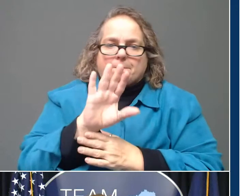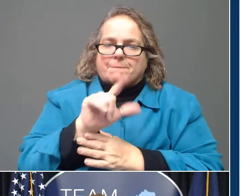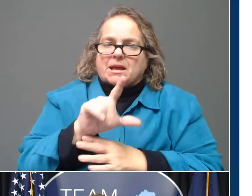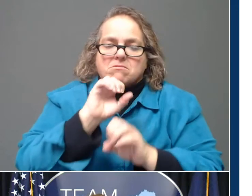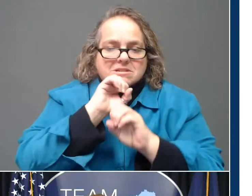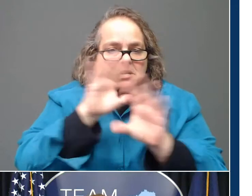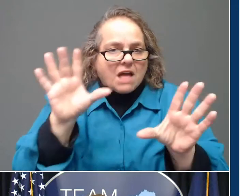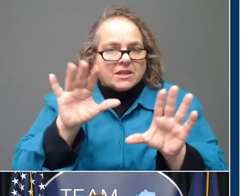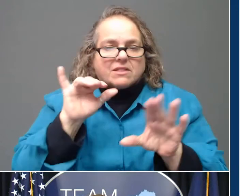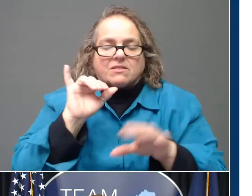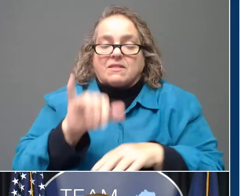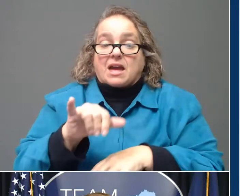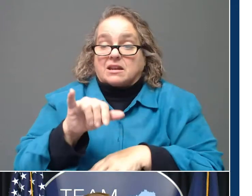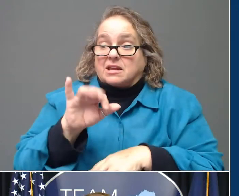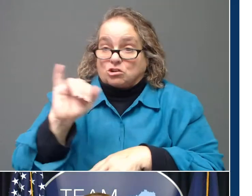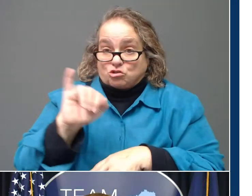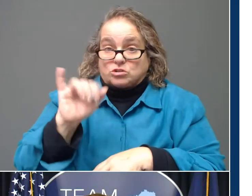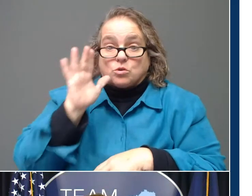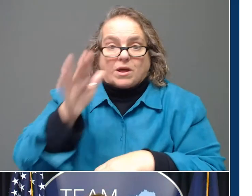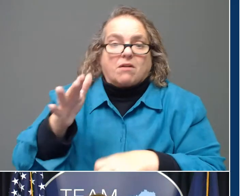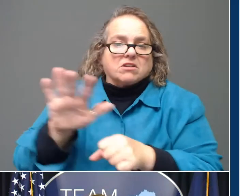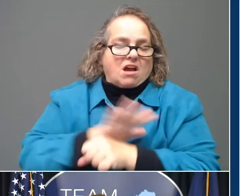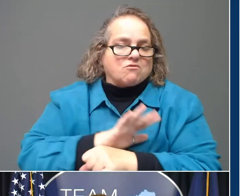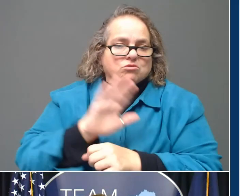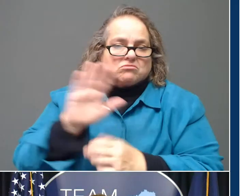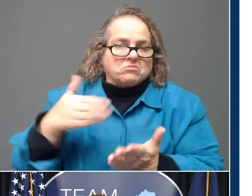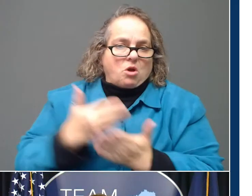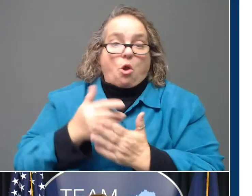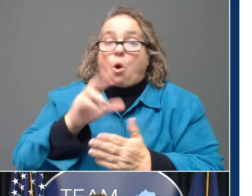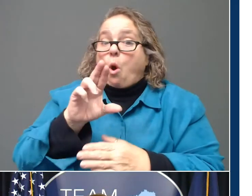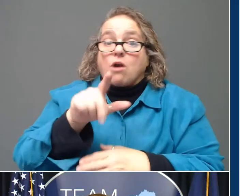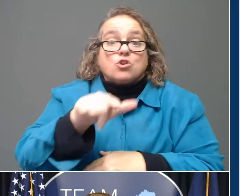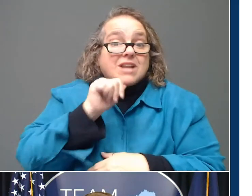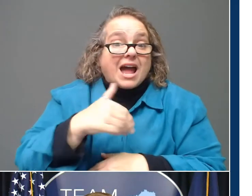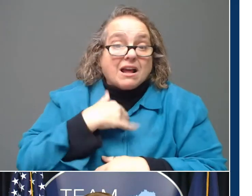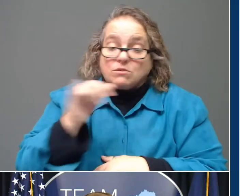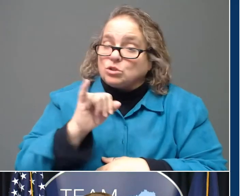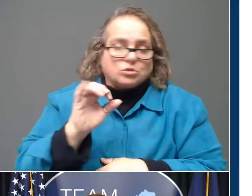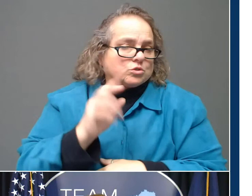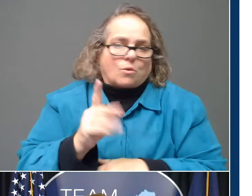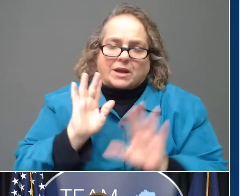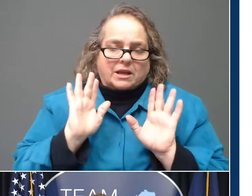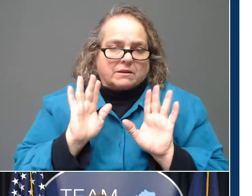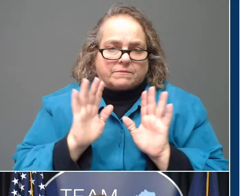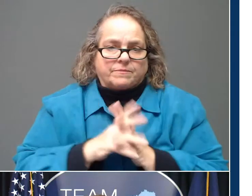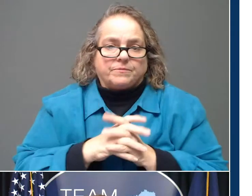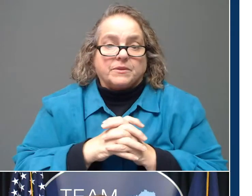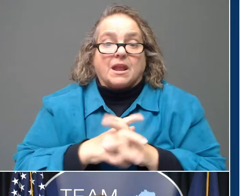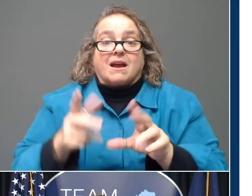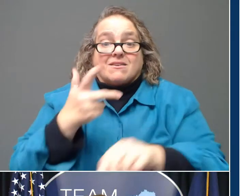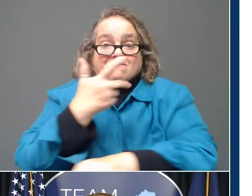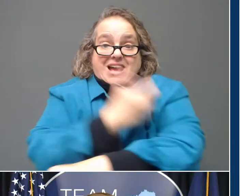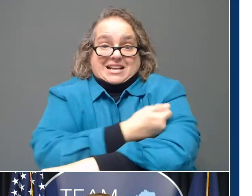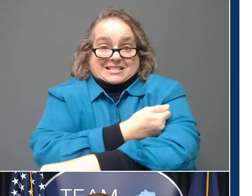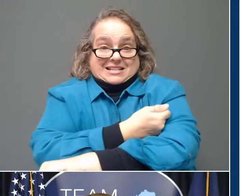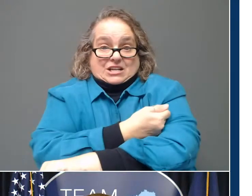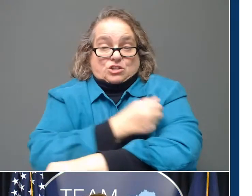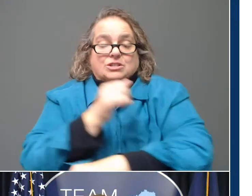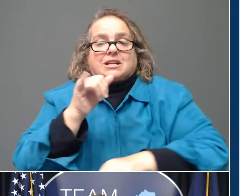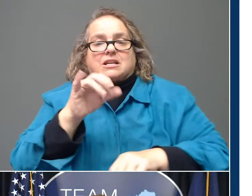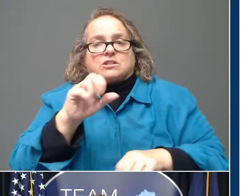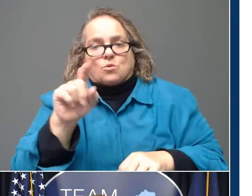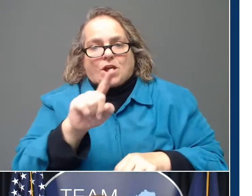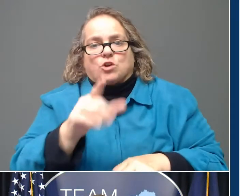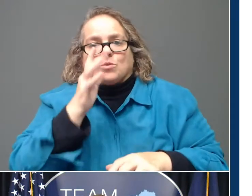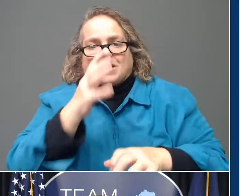by insurance. Vaccination station is where you will actually get your vaccination. And